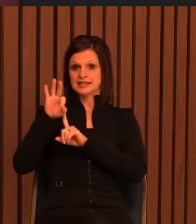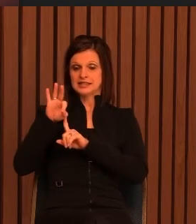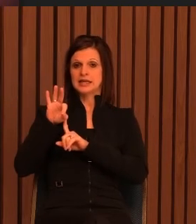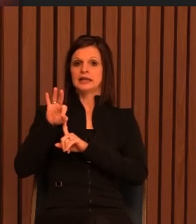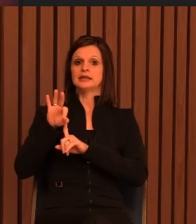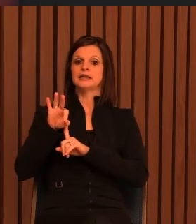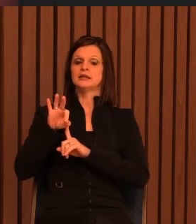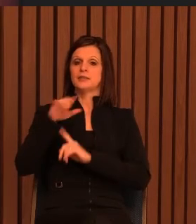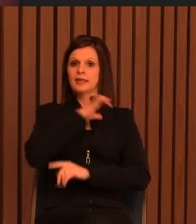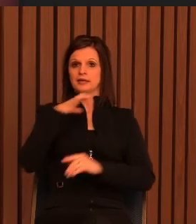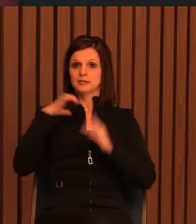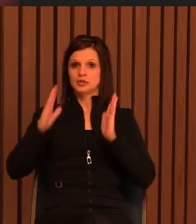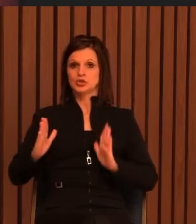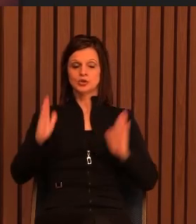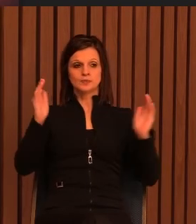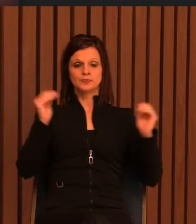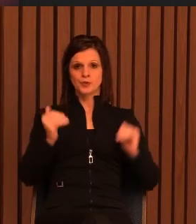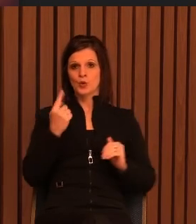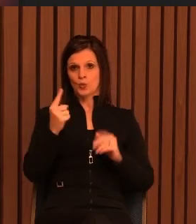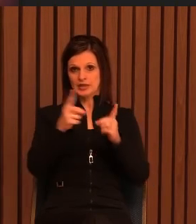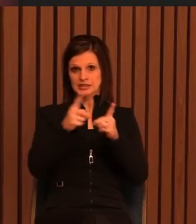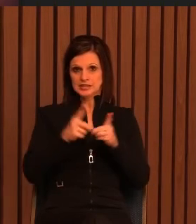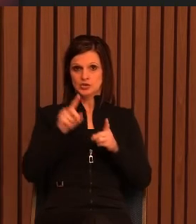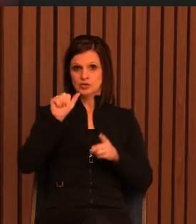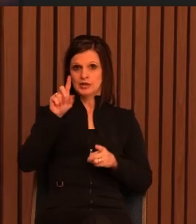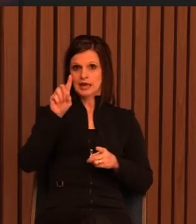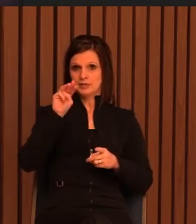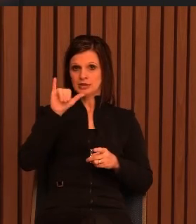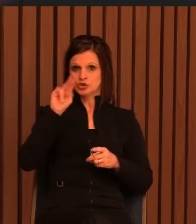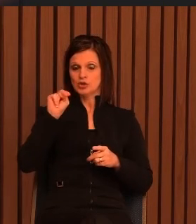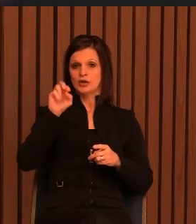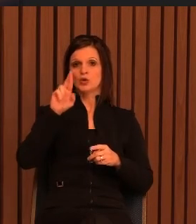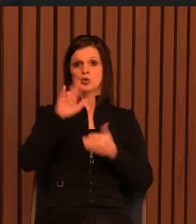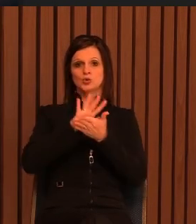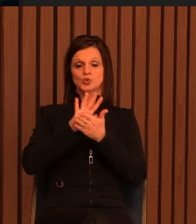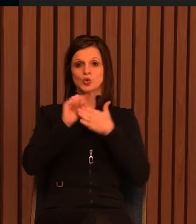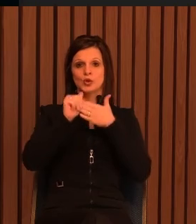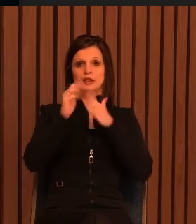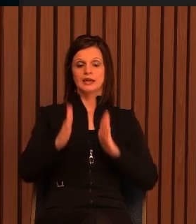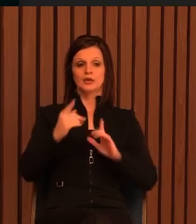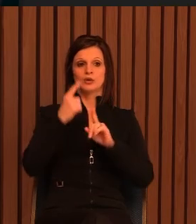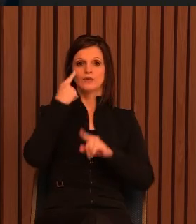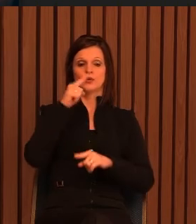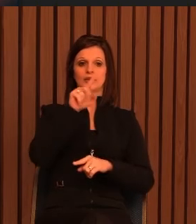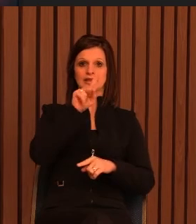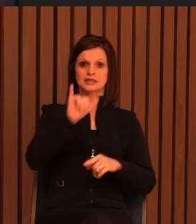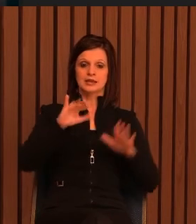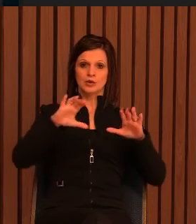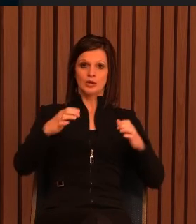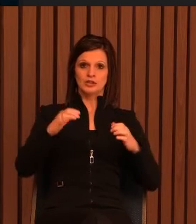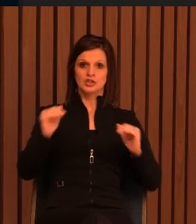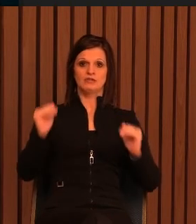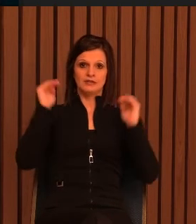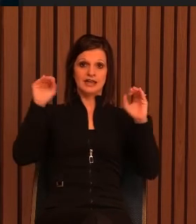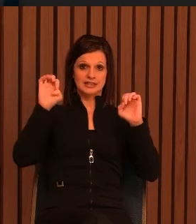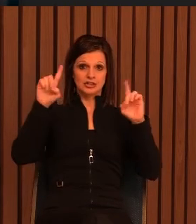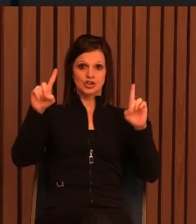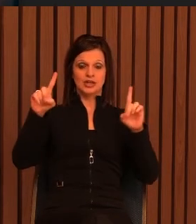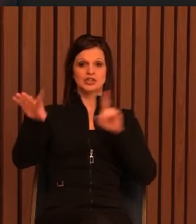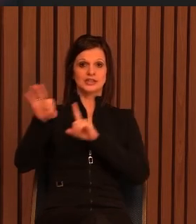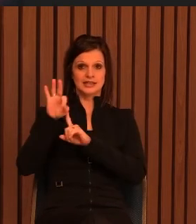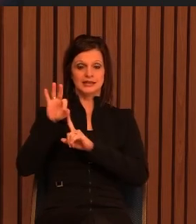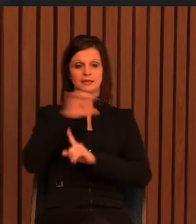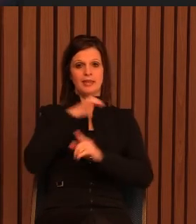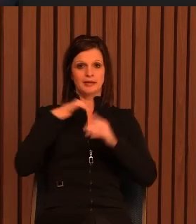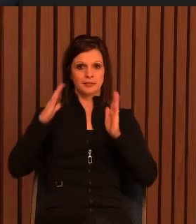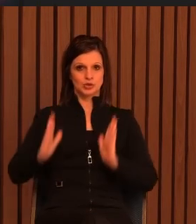Commissioner. One district administrator or school leader from the Kentucky Coalition of Advancing Education, designated by the